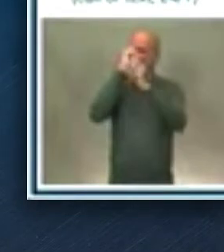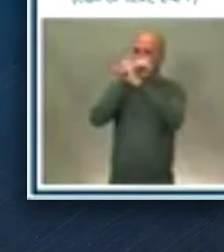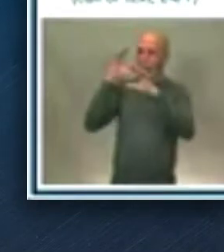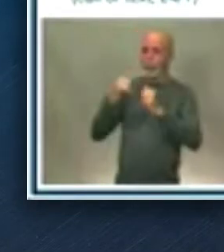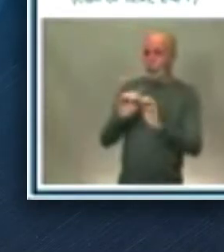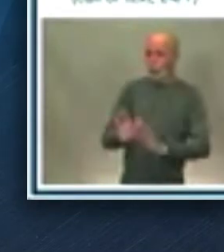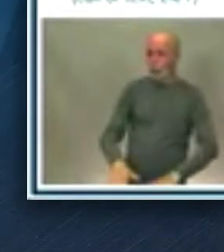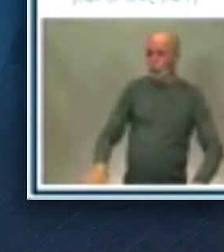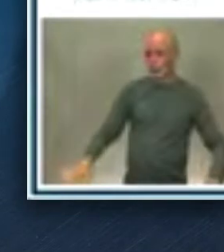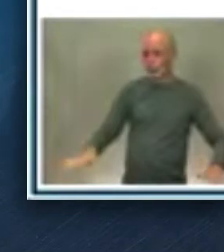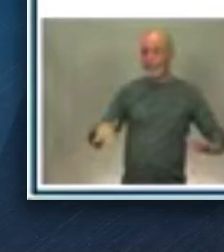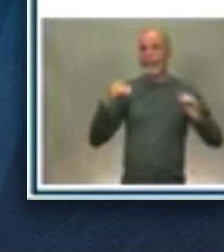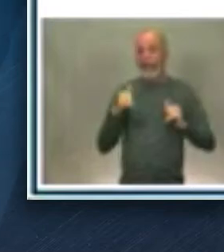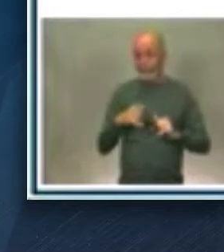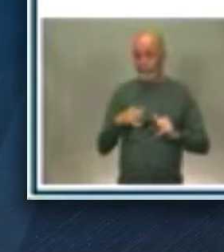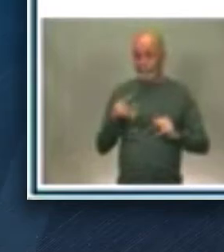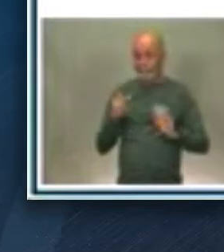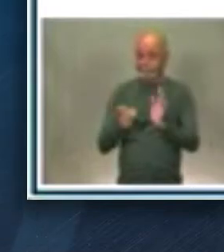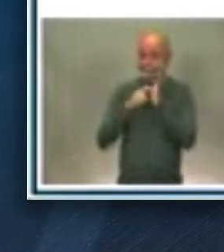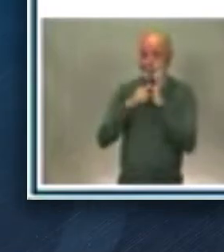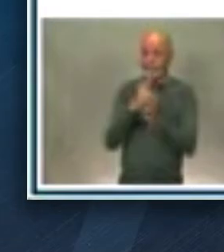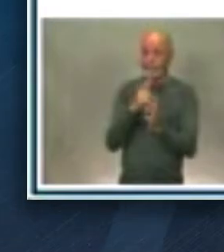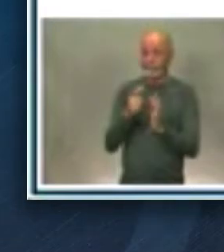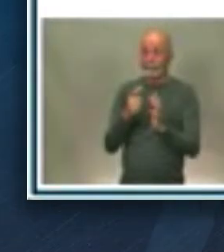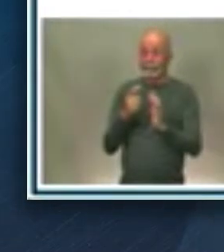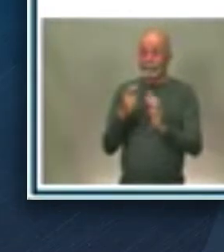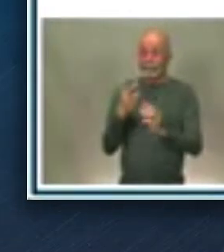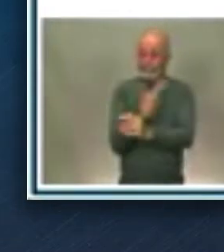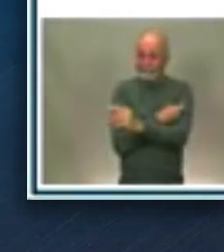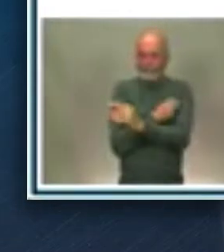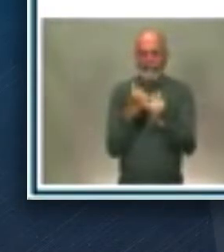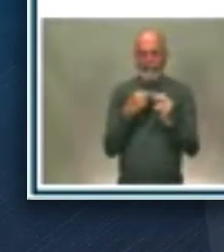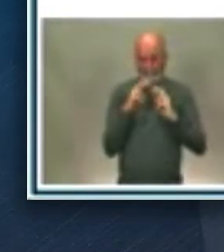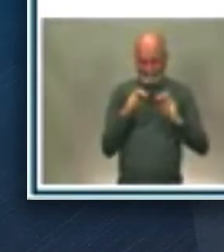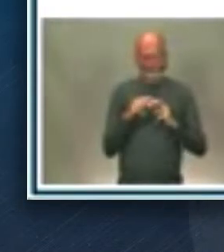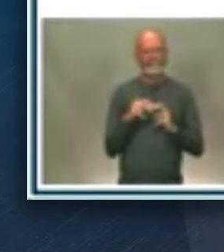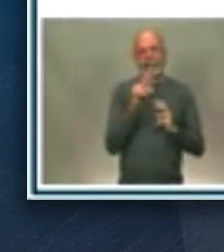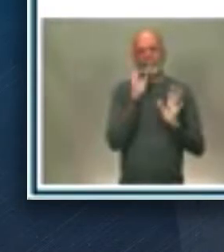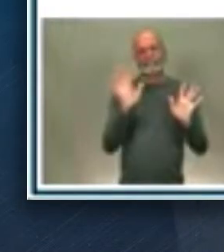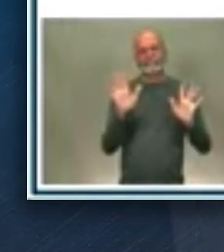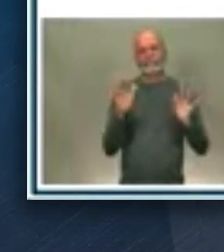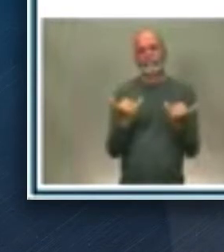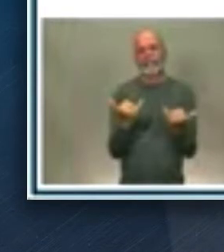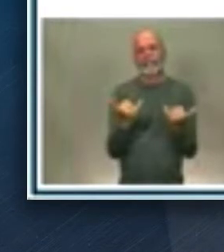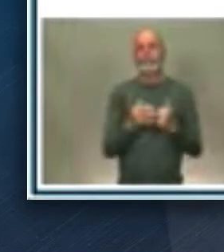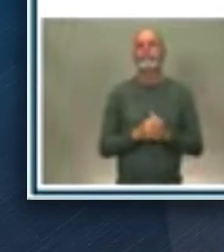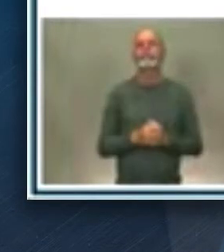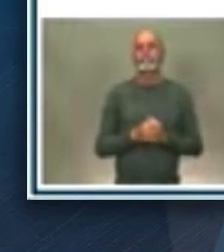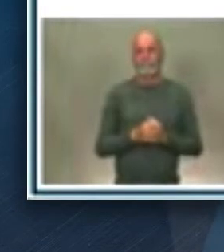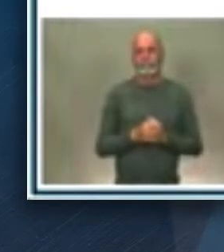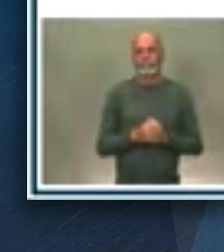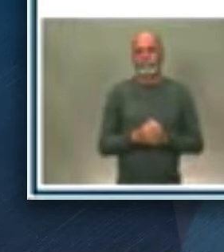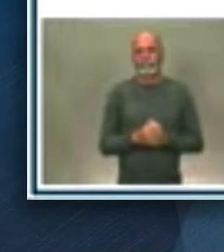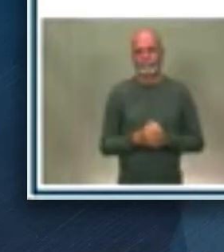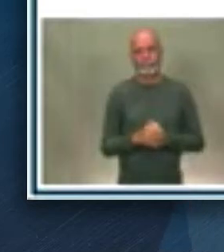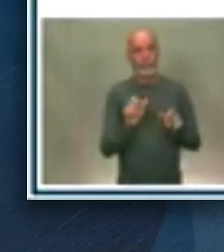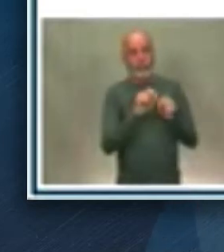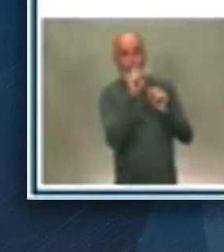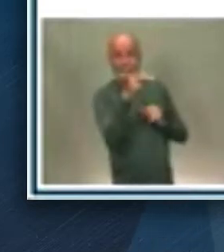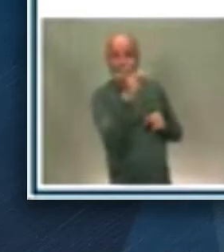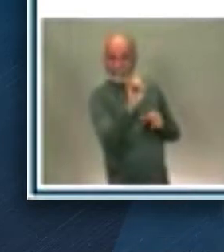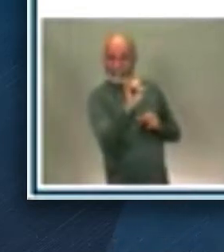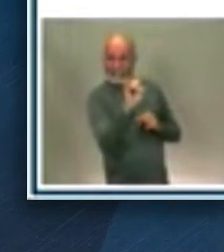Mr. Houston, PEI as part of its back to school plan has plans to hire some